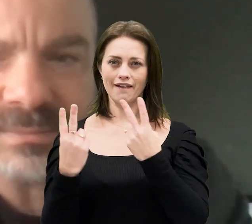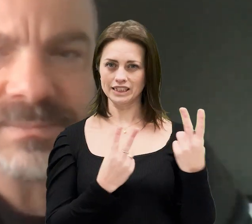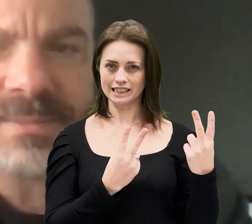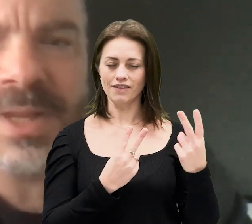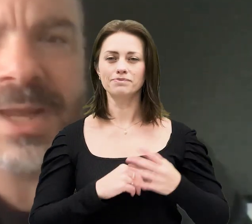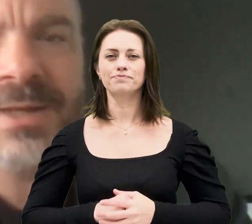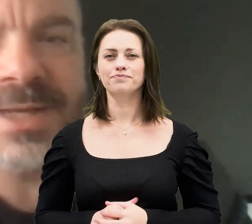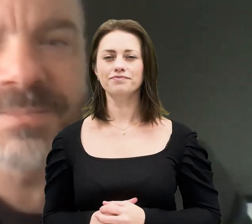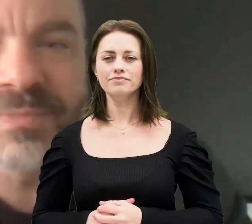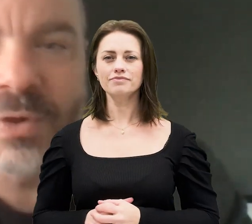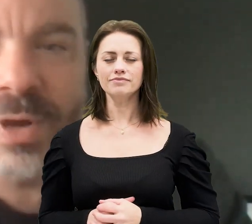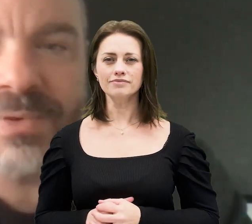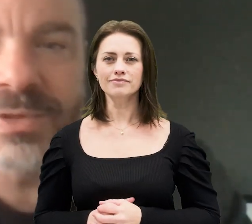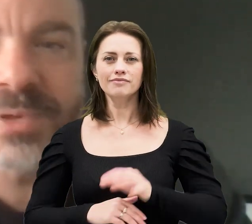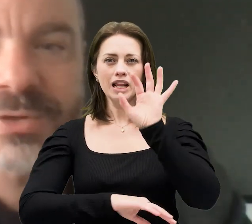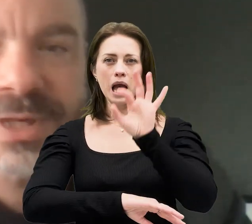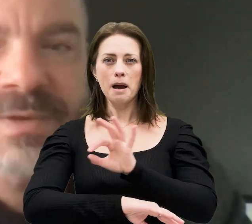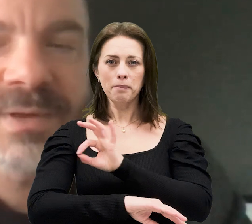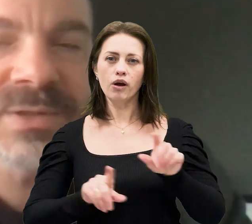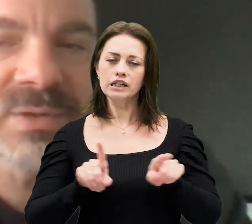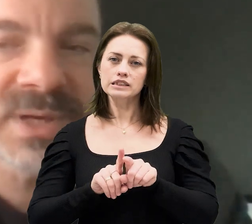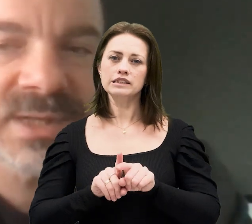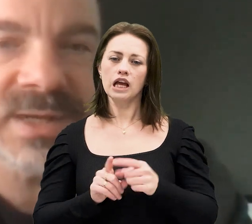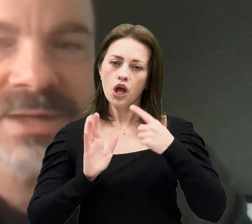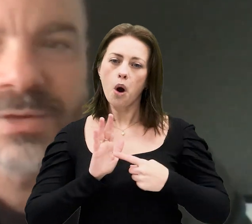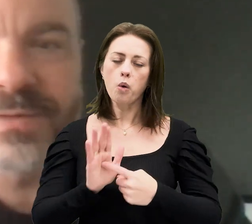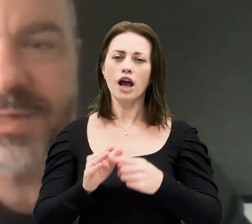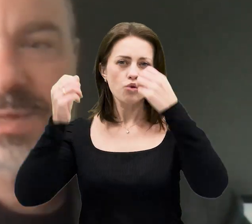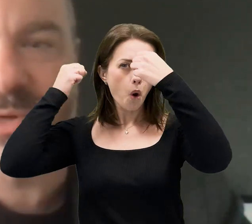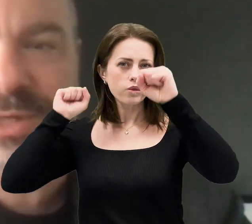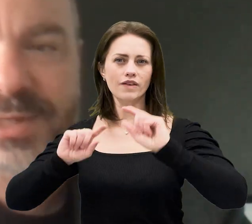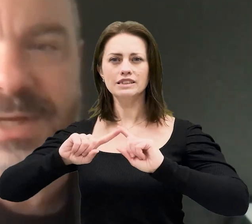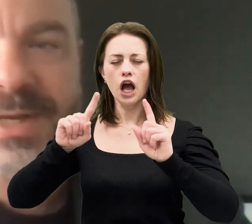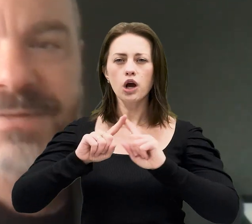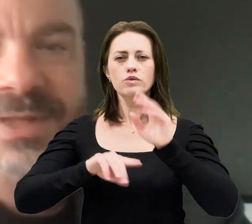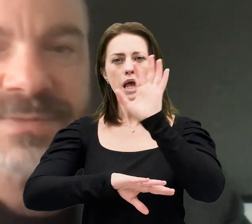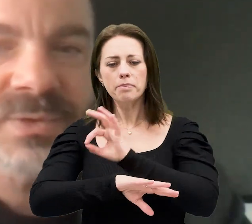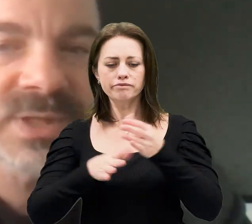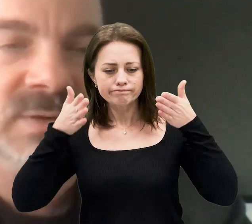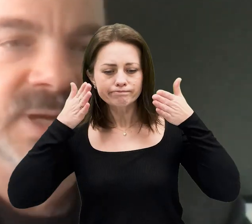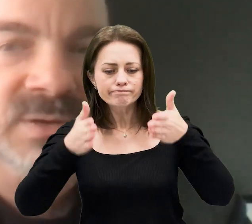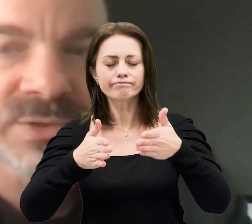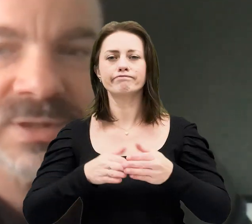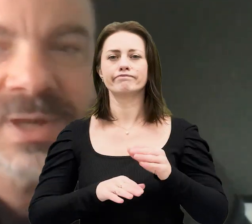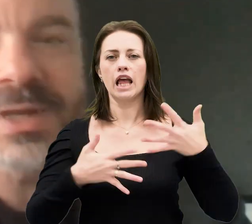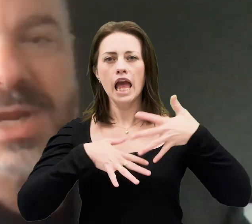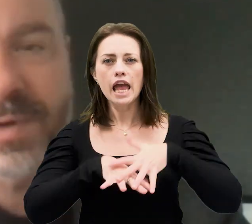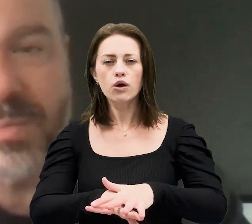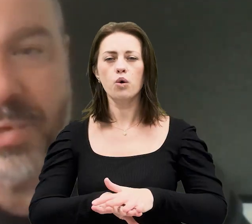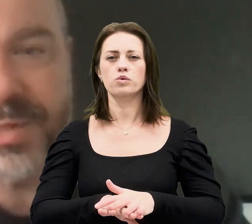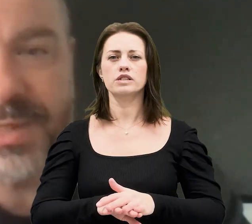exhibit. And as a follow-up of the project, we will also present other university projects and activities focusing on